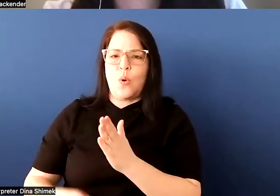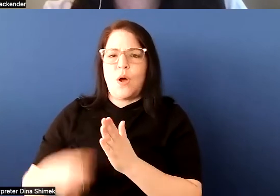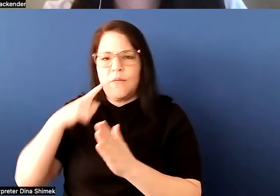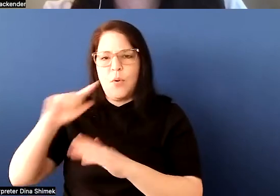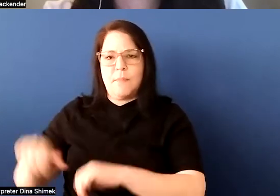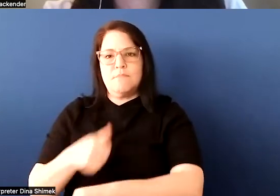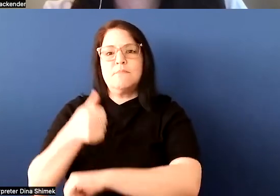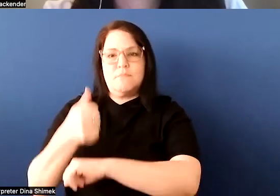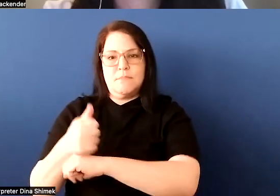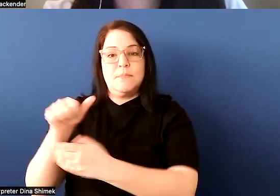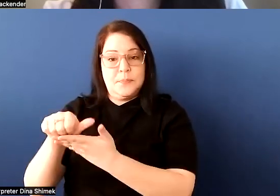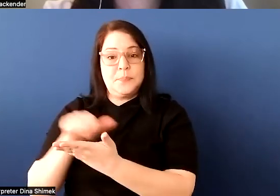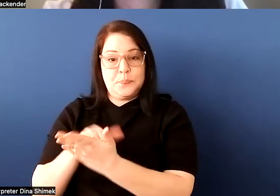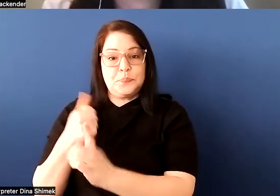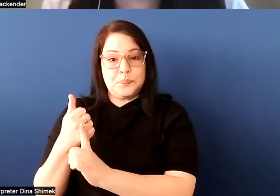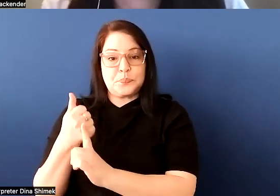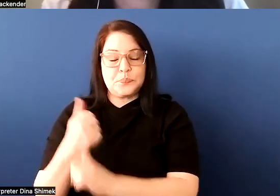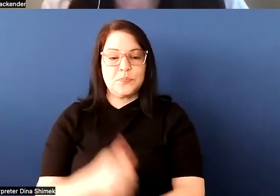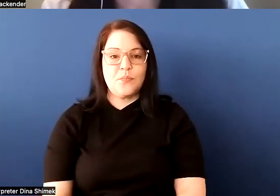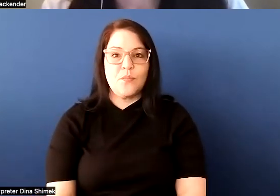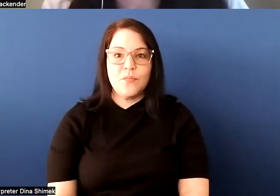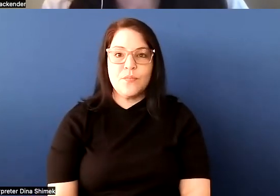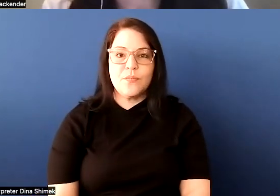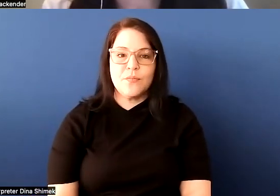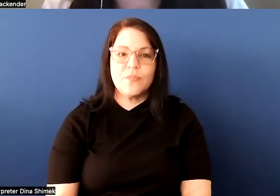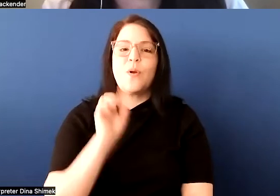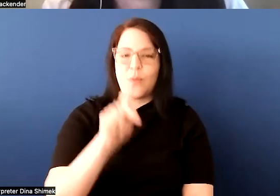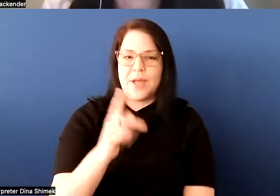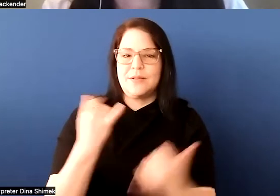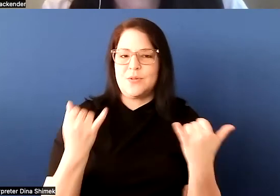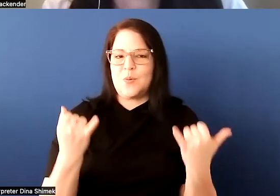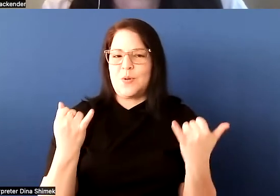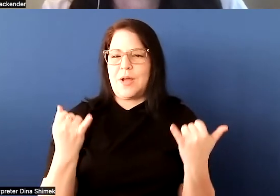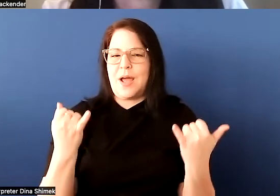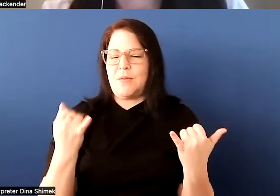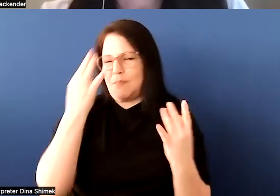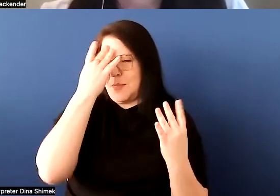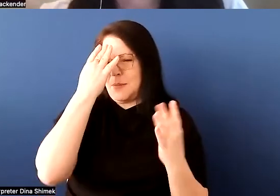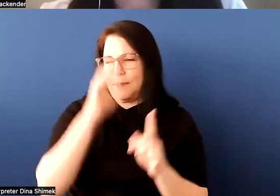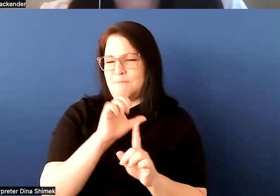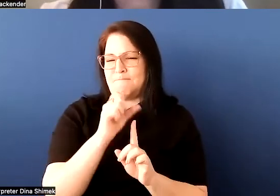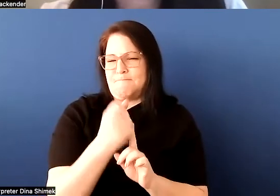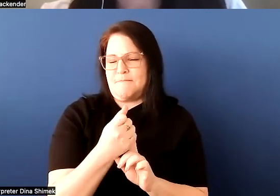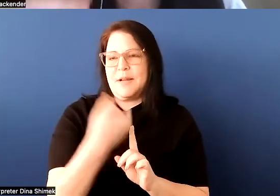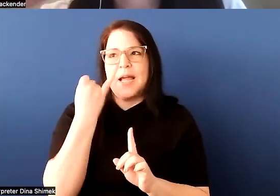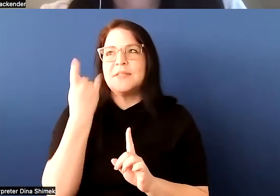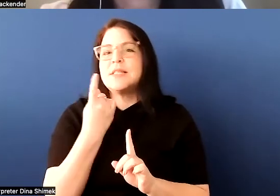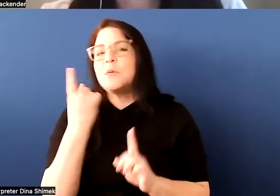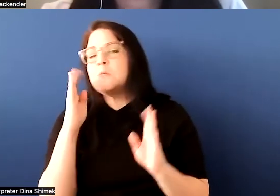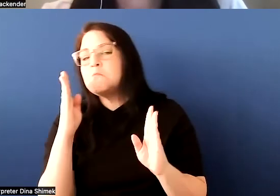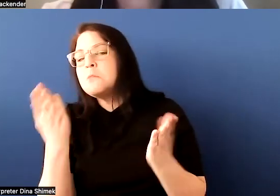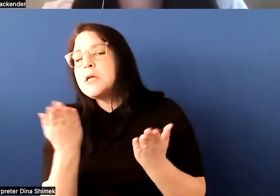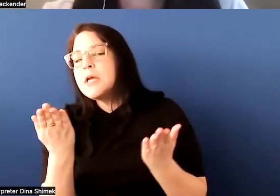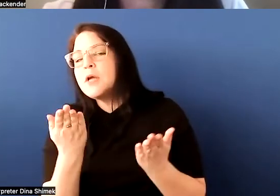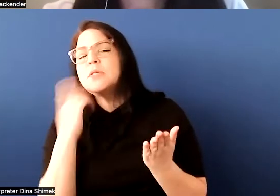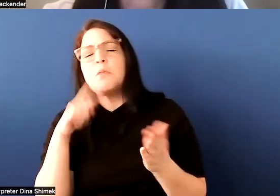that account. Okay, so let's do a little bit of a scenario here, right? Someone's listening in, they're going to go